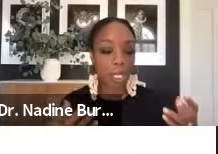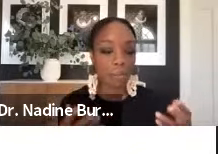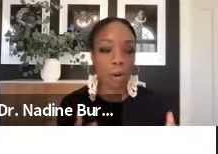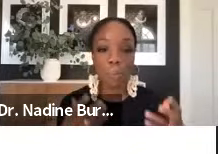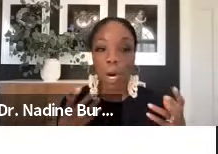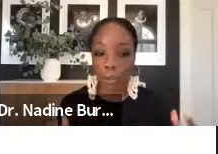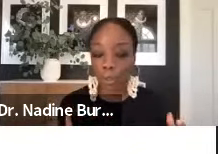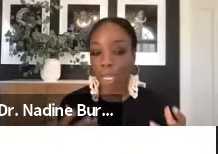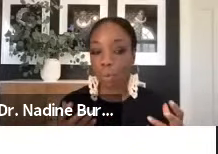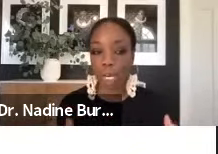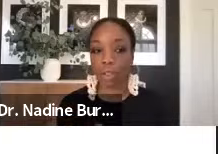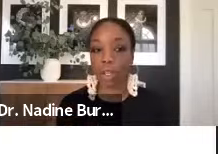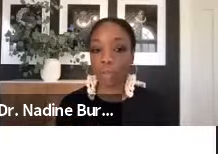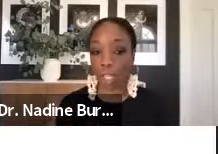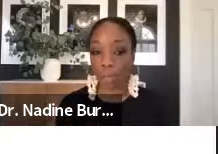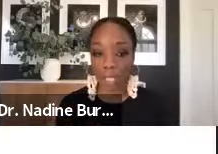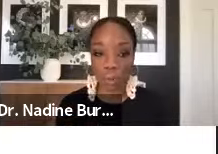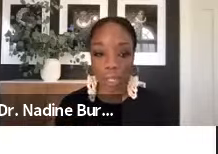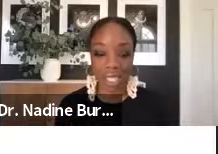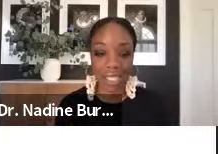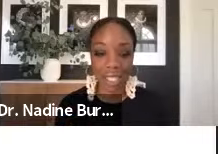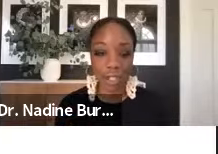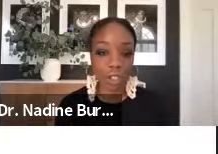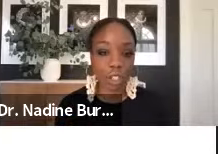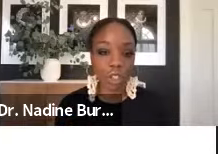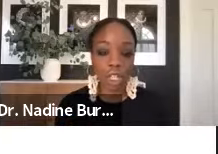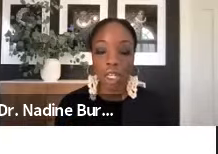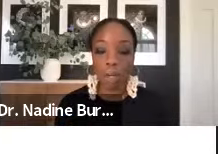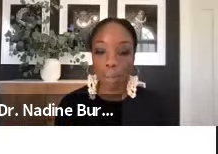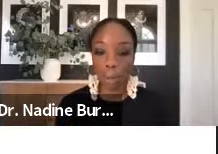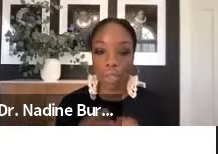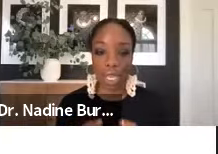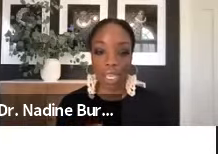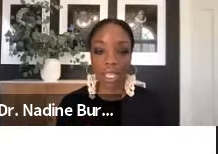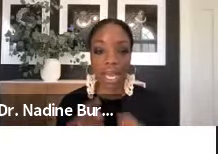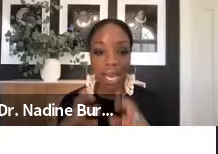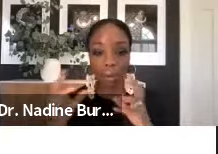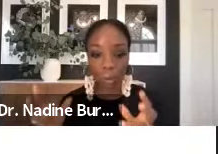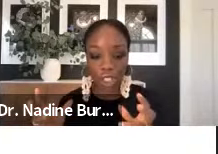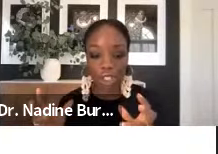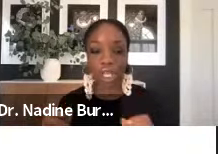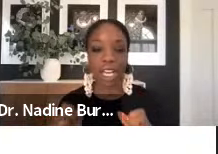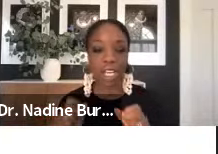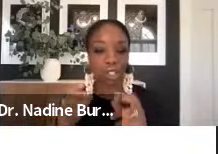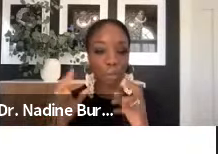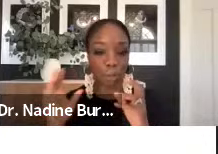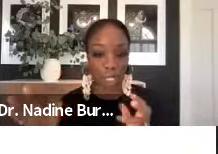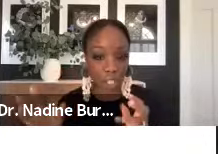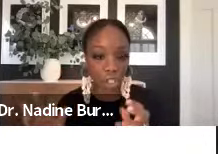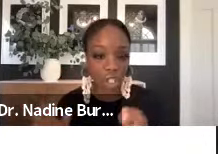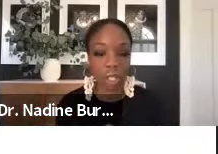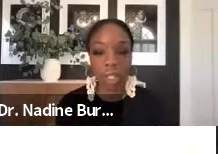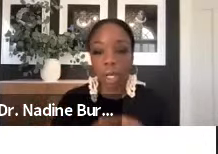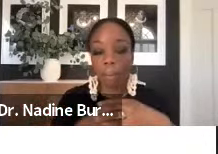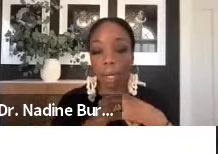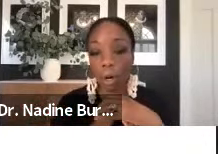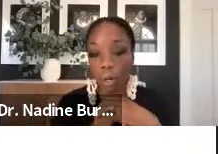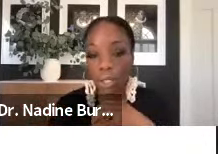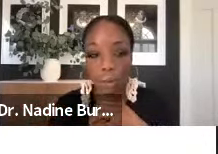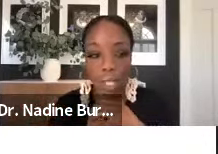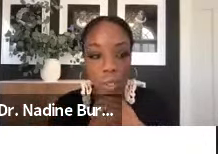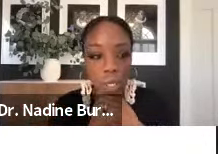We talked about partnering with community-based organizations, both in outreach and communication,